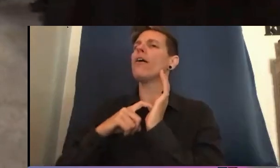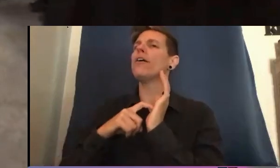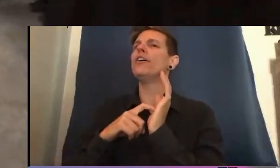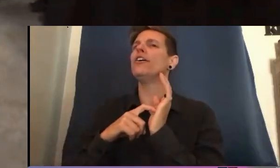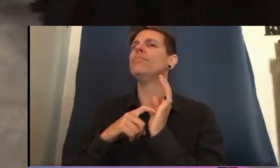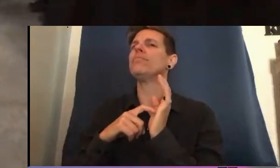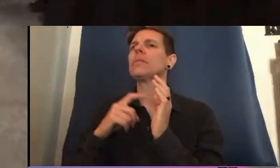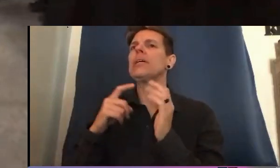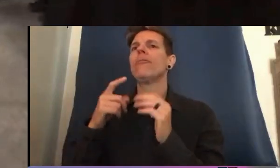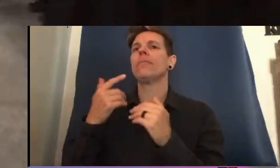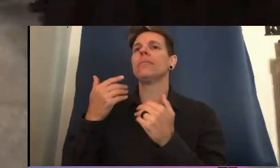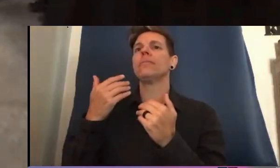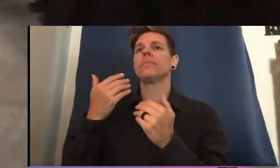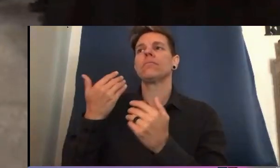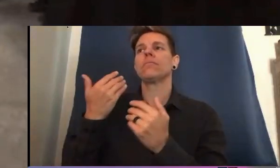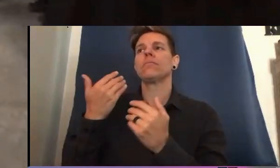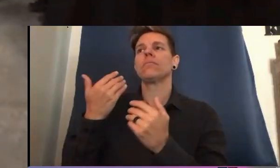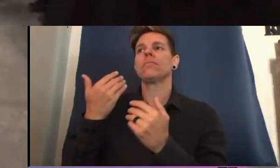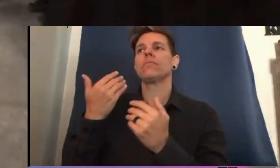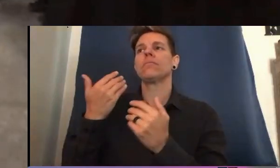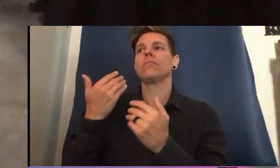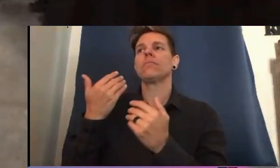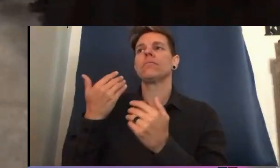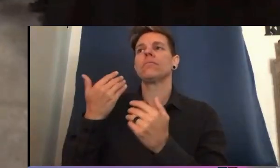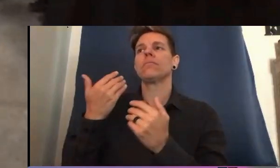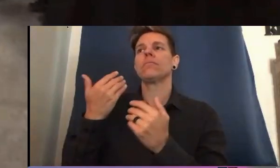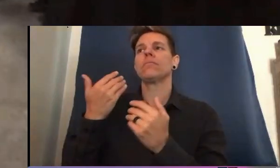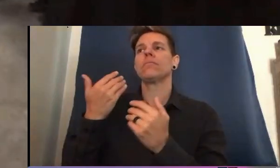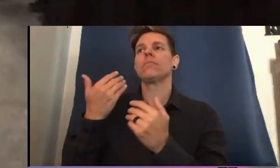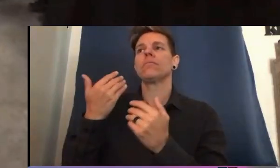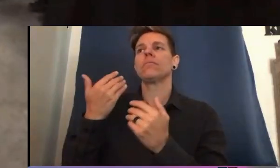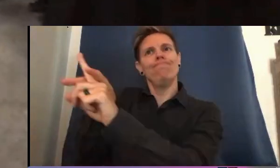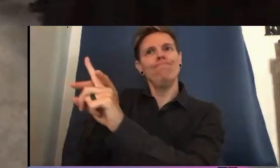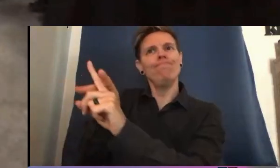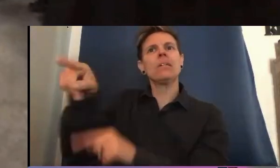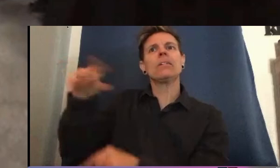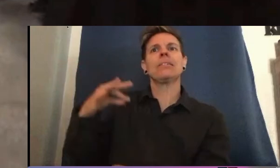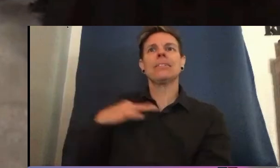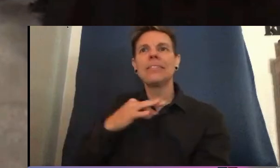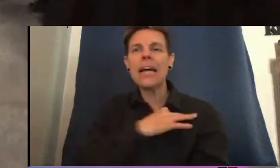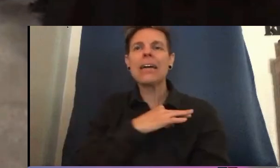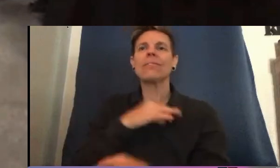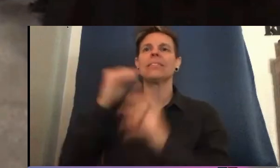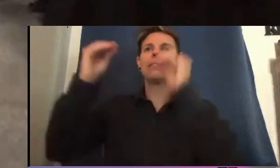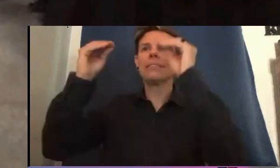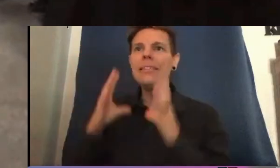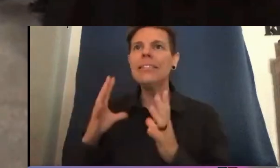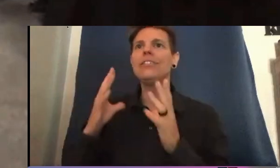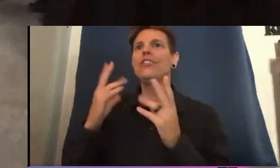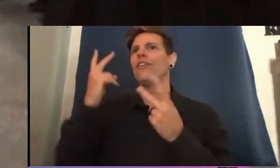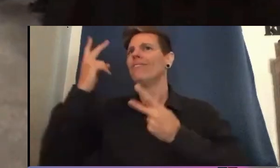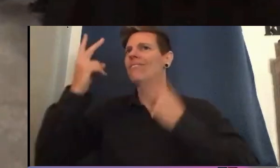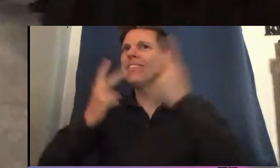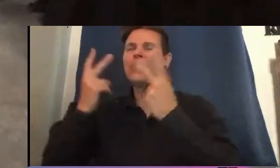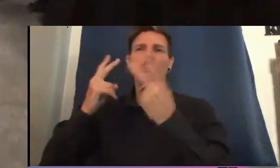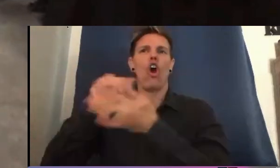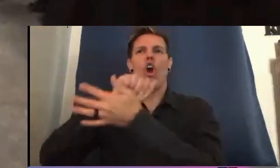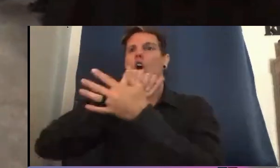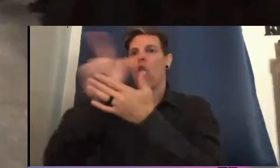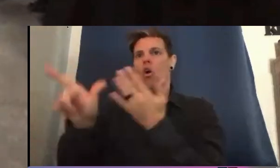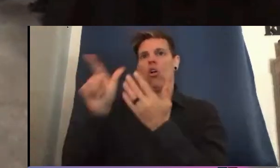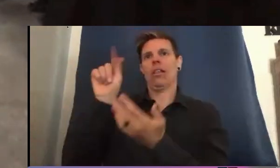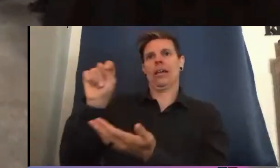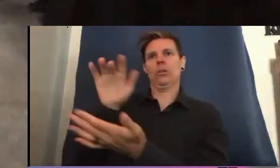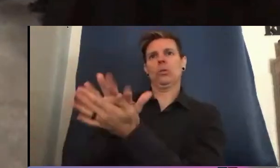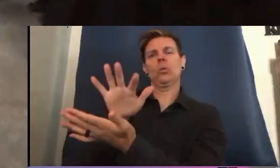understanding is it would apply to staff and teachers and students and visitors alike. So I think that's